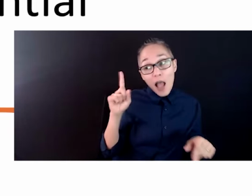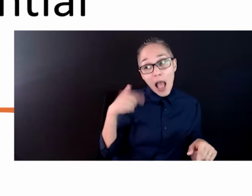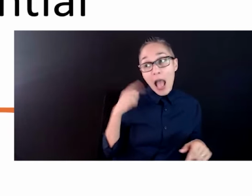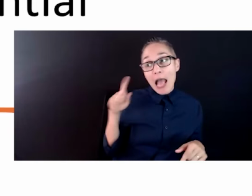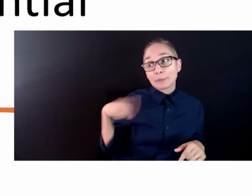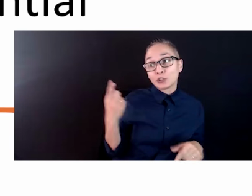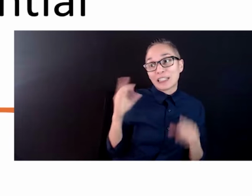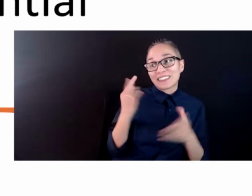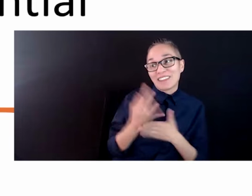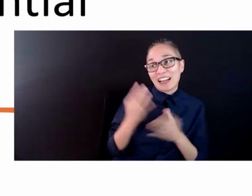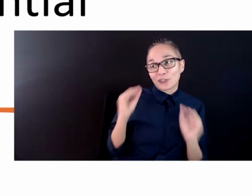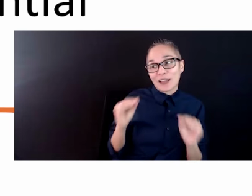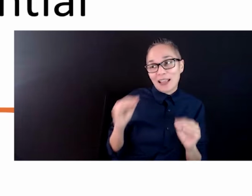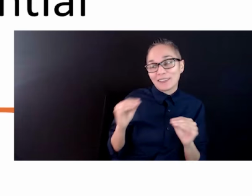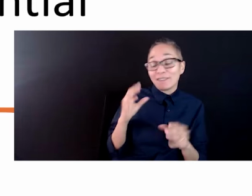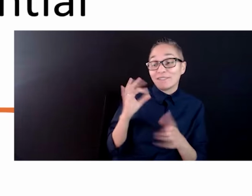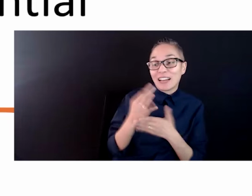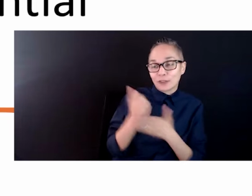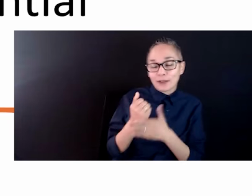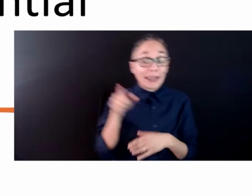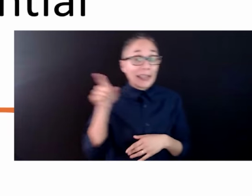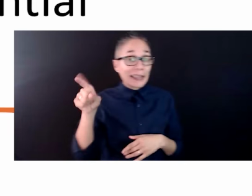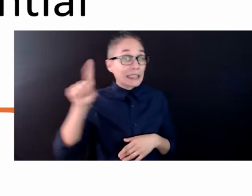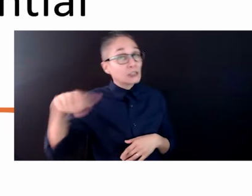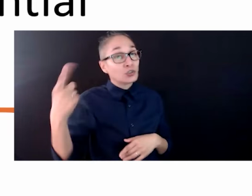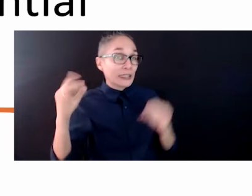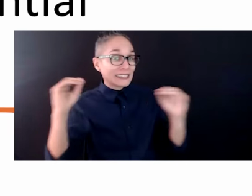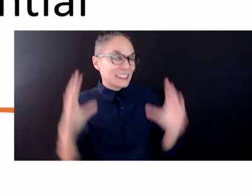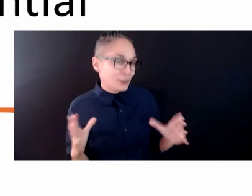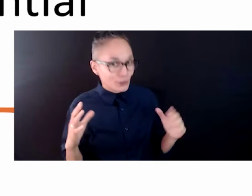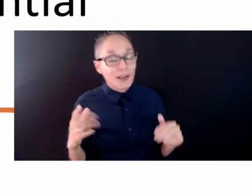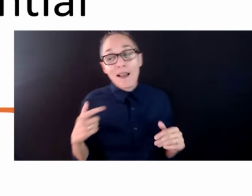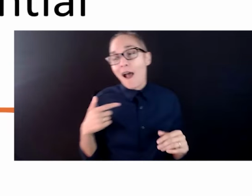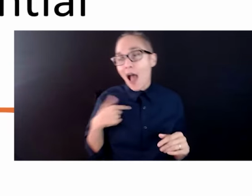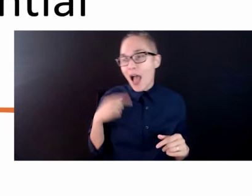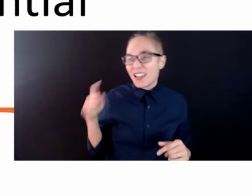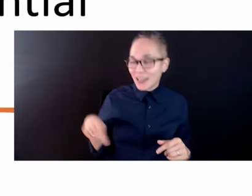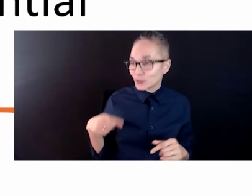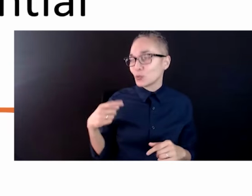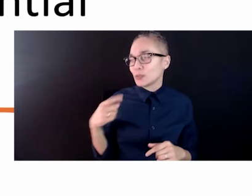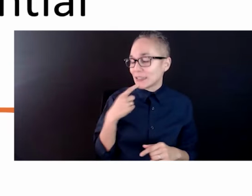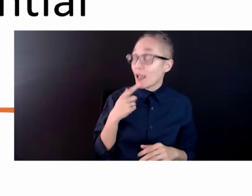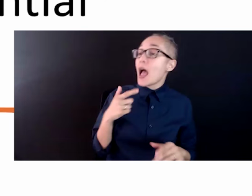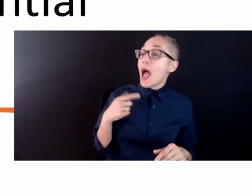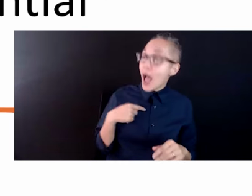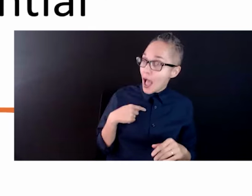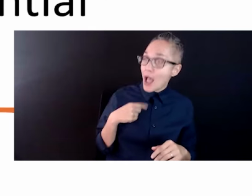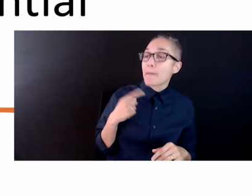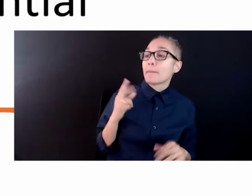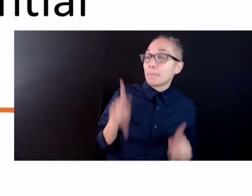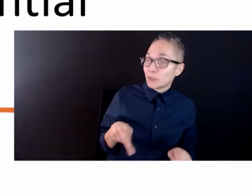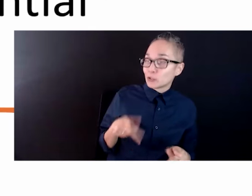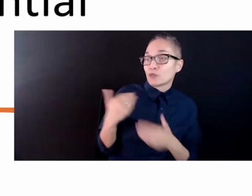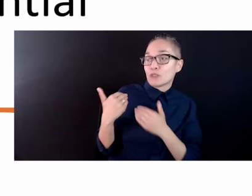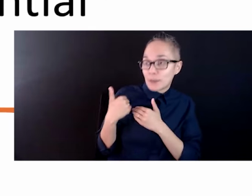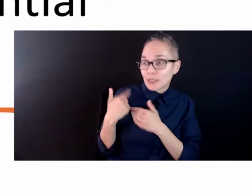just an instructor, right? So I'm just a financial aid, and then I had to change that and make it into a positive spin. Sure. I am just the person that is